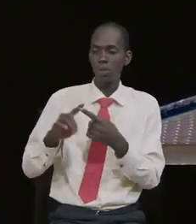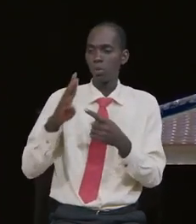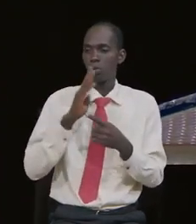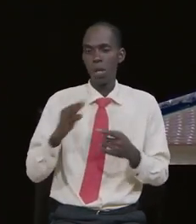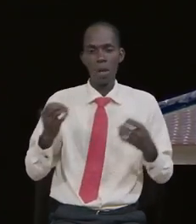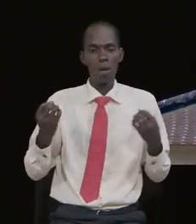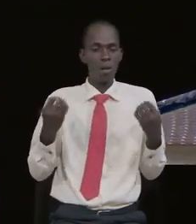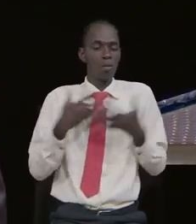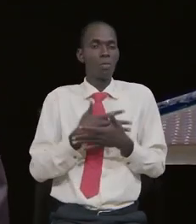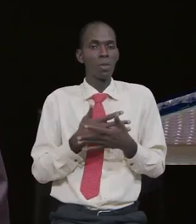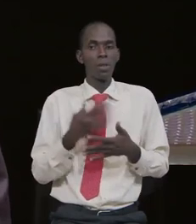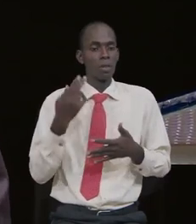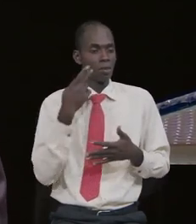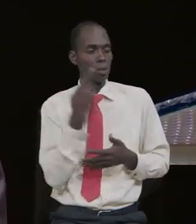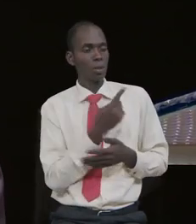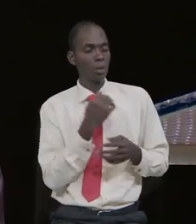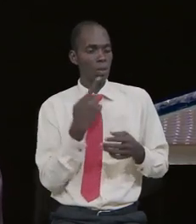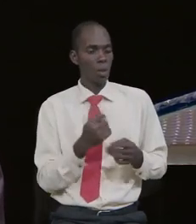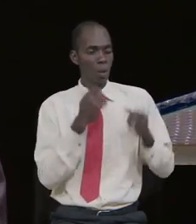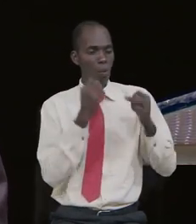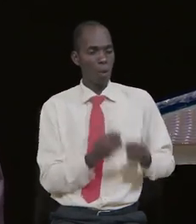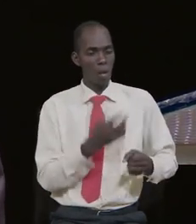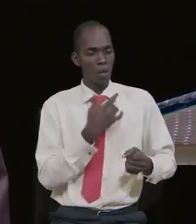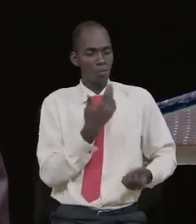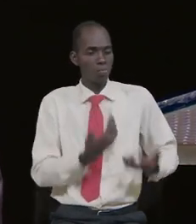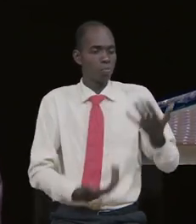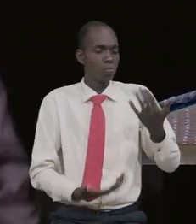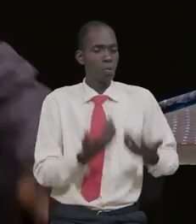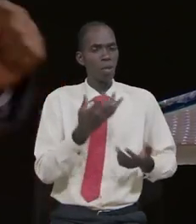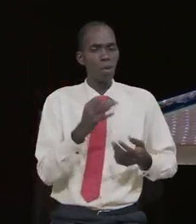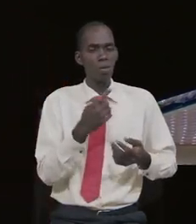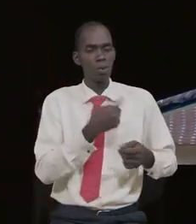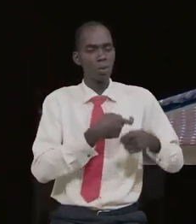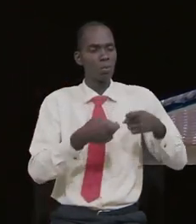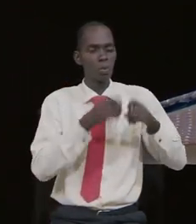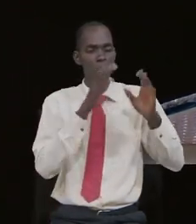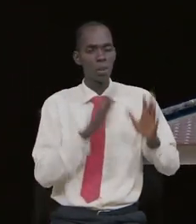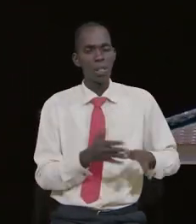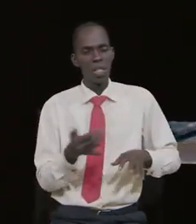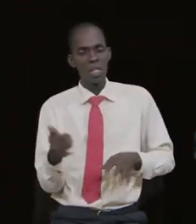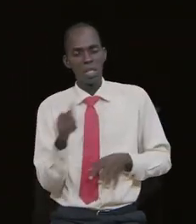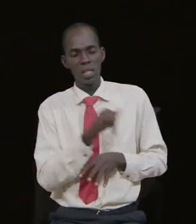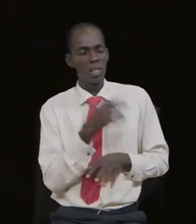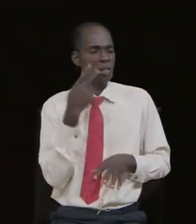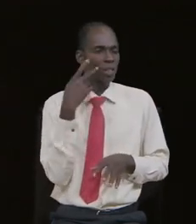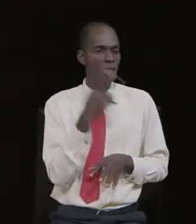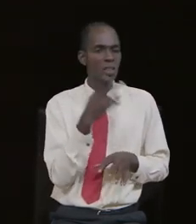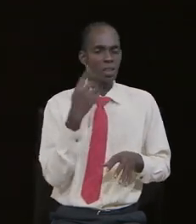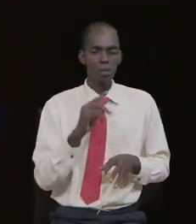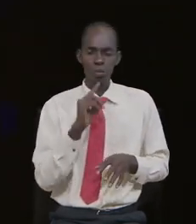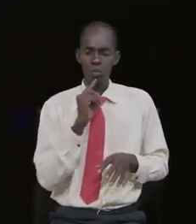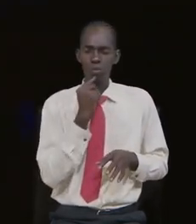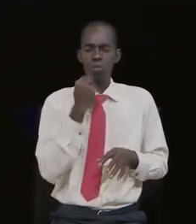the persecutors. They see the fire, the fury of the persecutors. They see the determination of